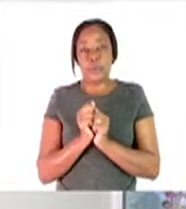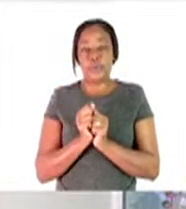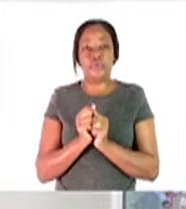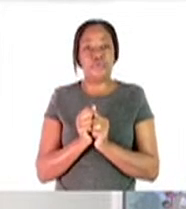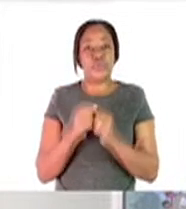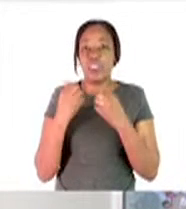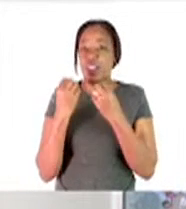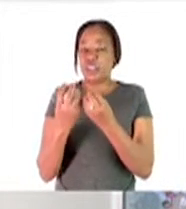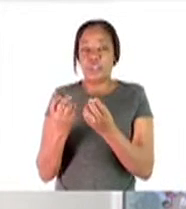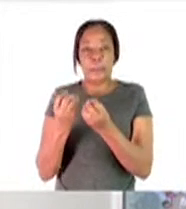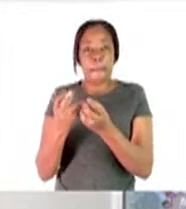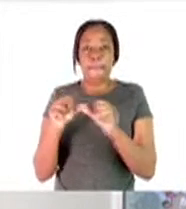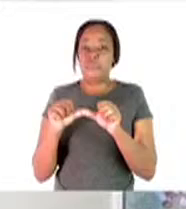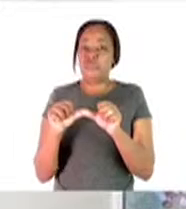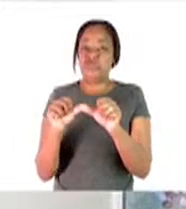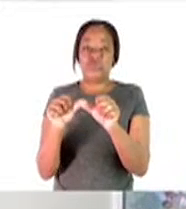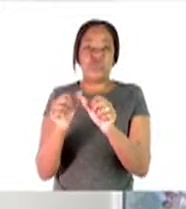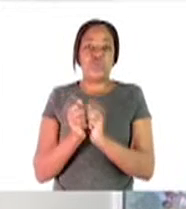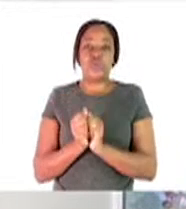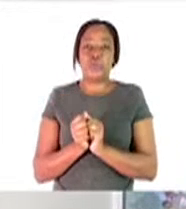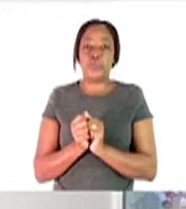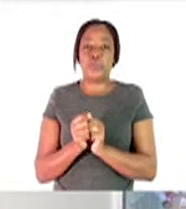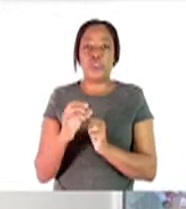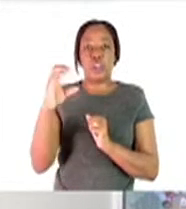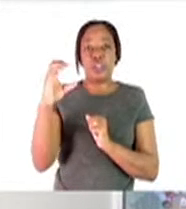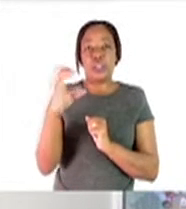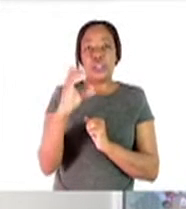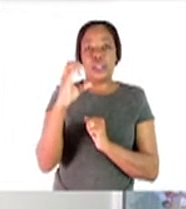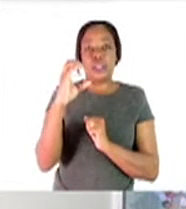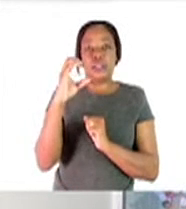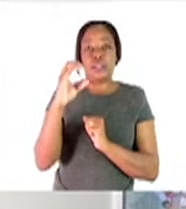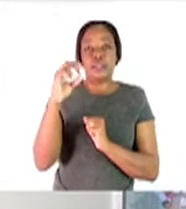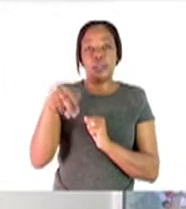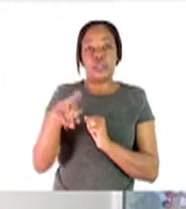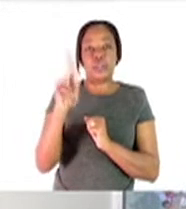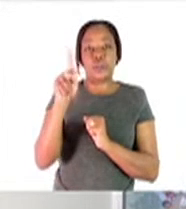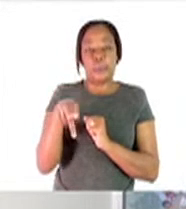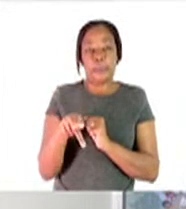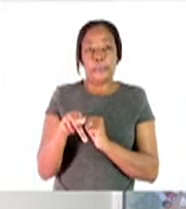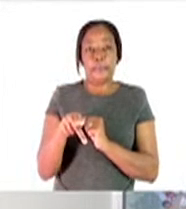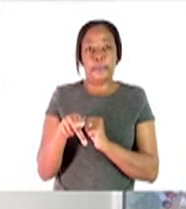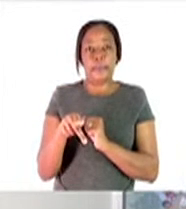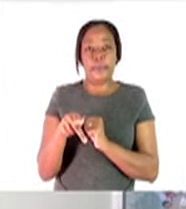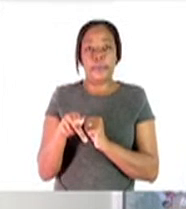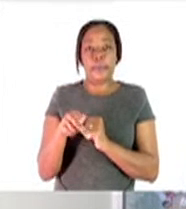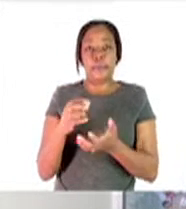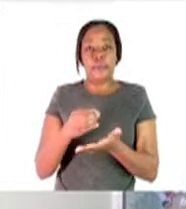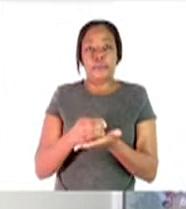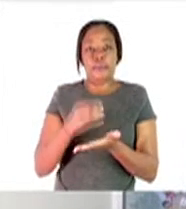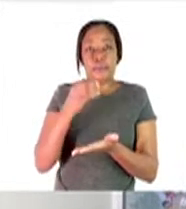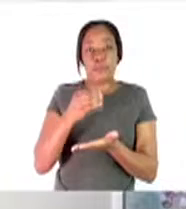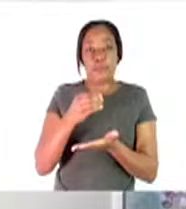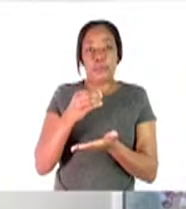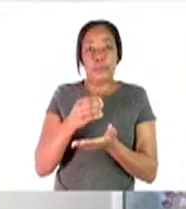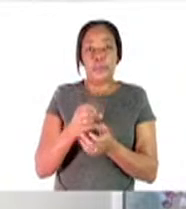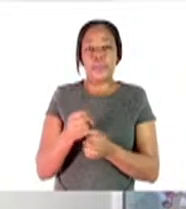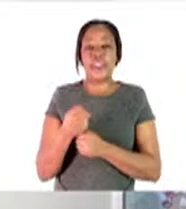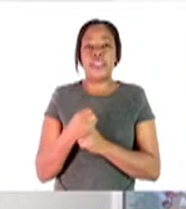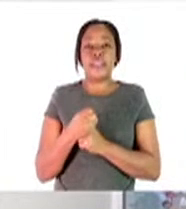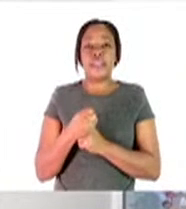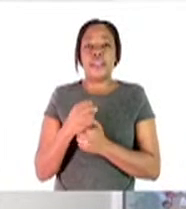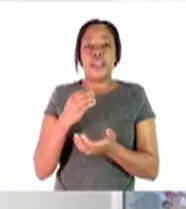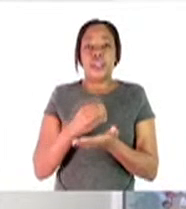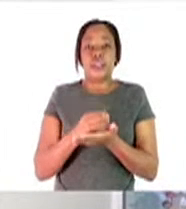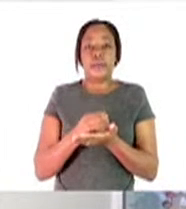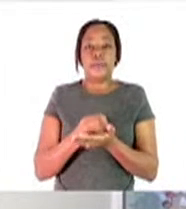having 3 letters. Are we together? A cup as well. So find more words of 2 letters and 3